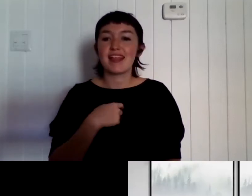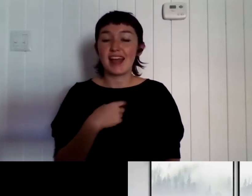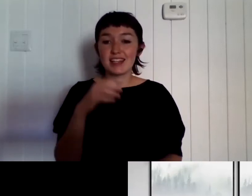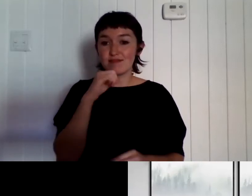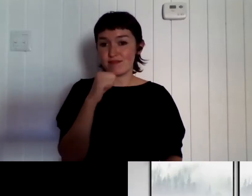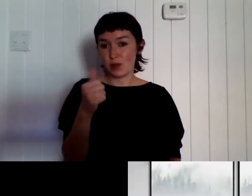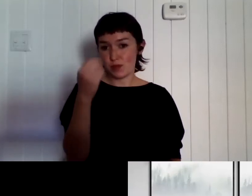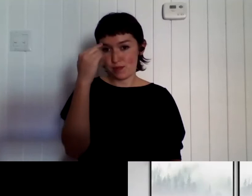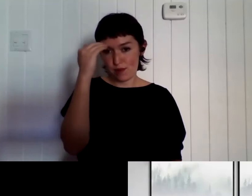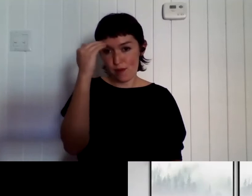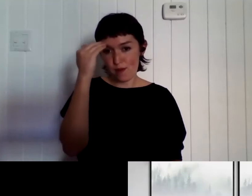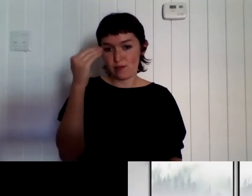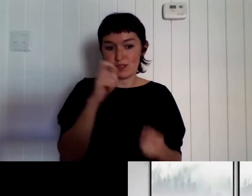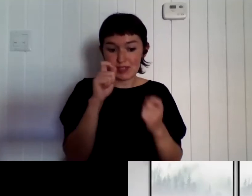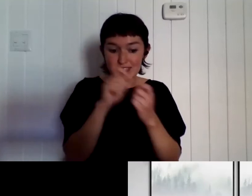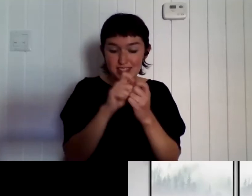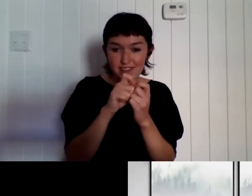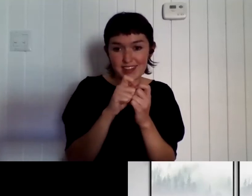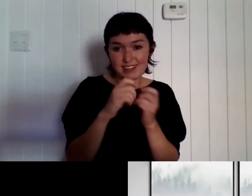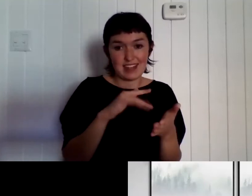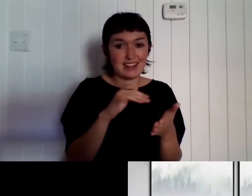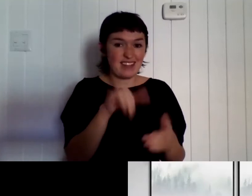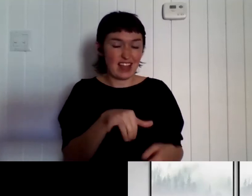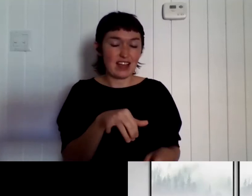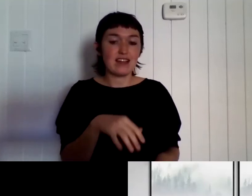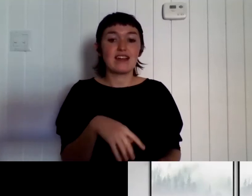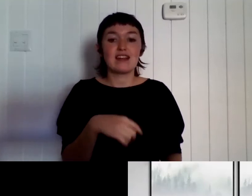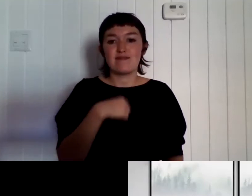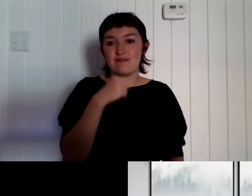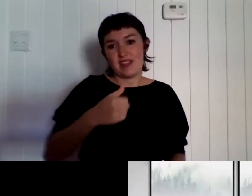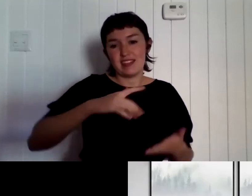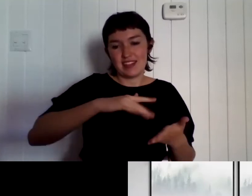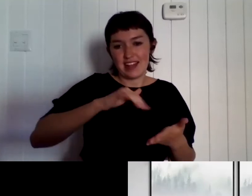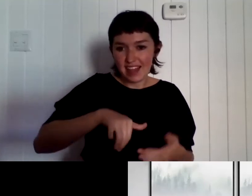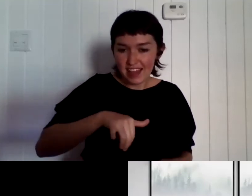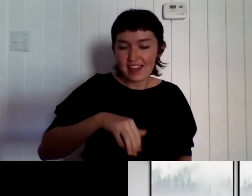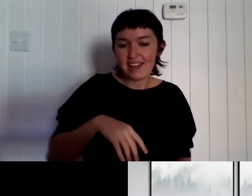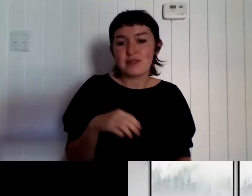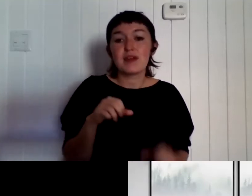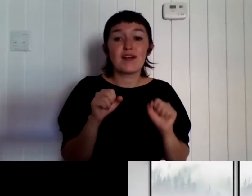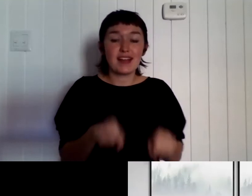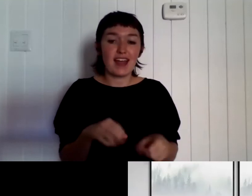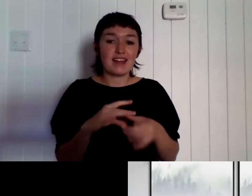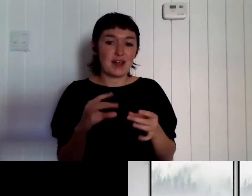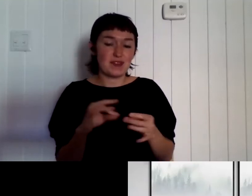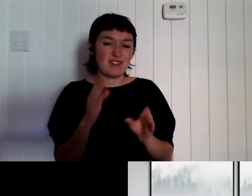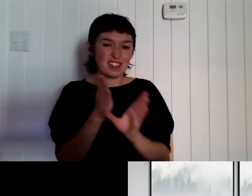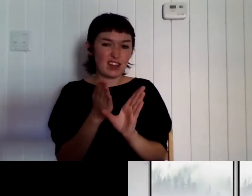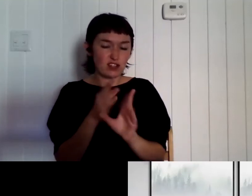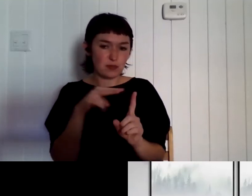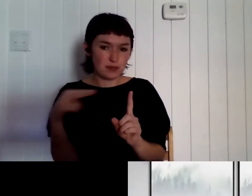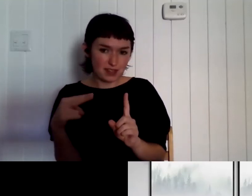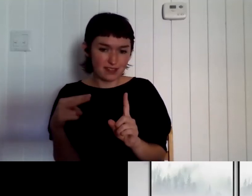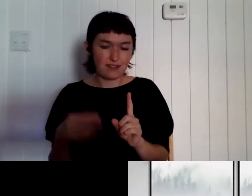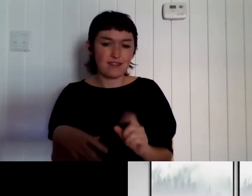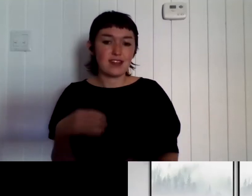study on excessive screen time. But like I said, I can speak to it from a more psychological perspective that if it's interfering with the other